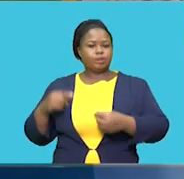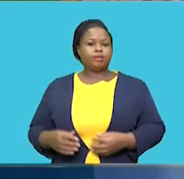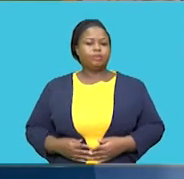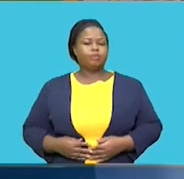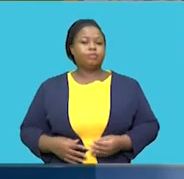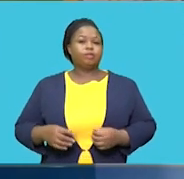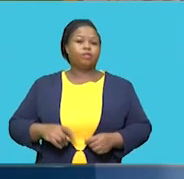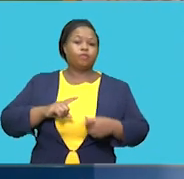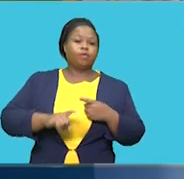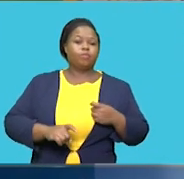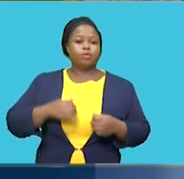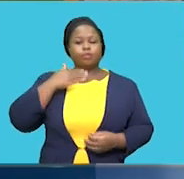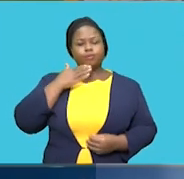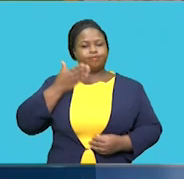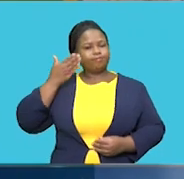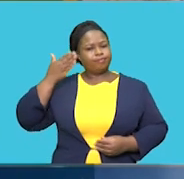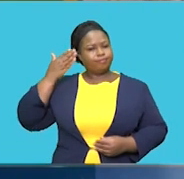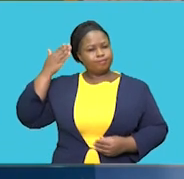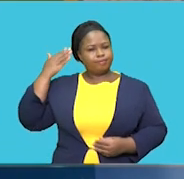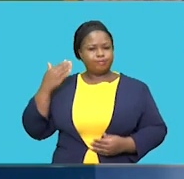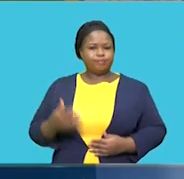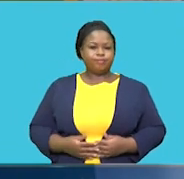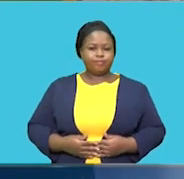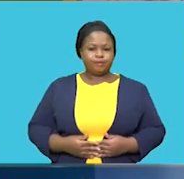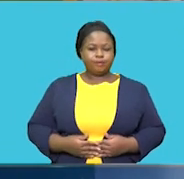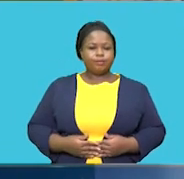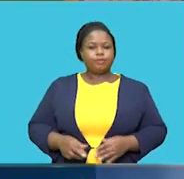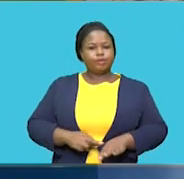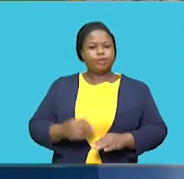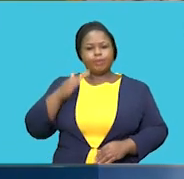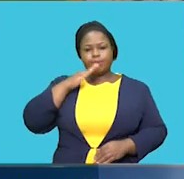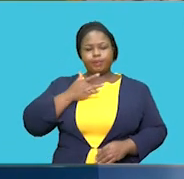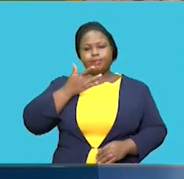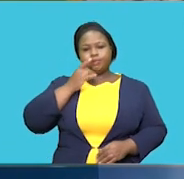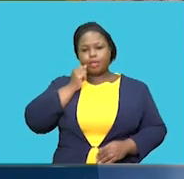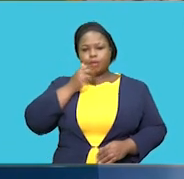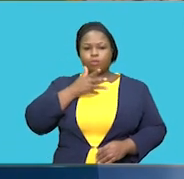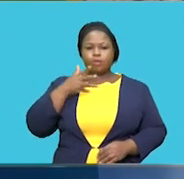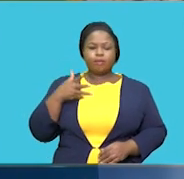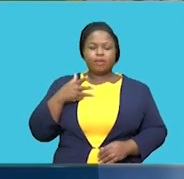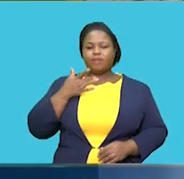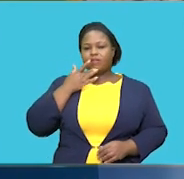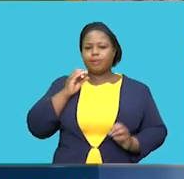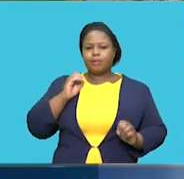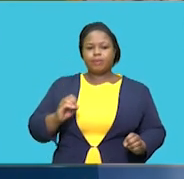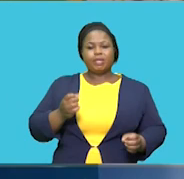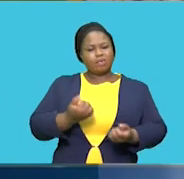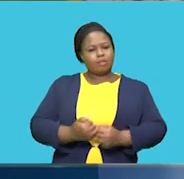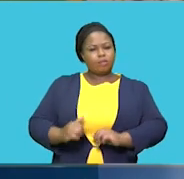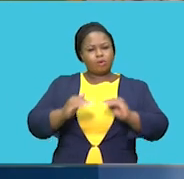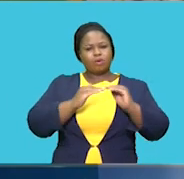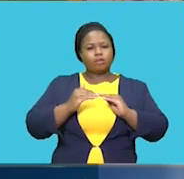was described by our forebears. A non-racial, non-sexist, democratic and prosperous country.